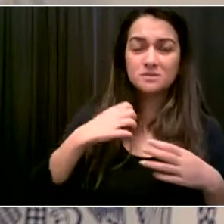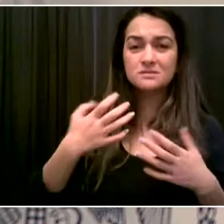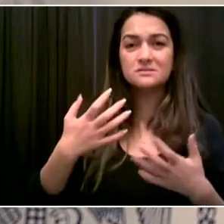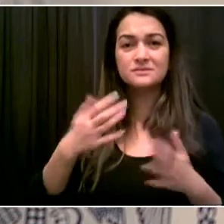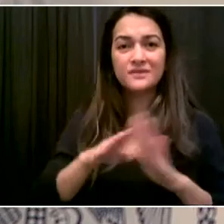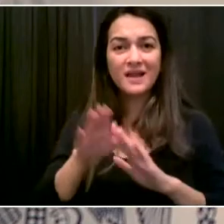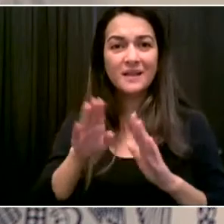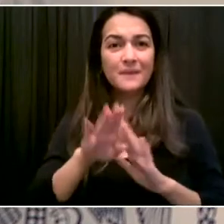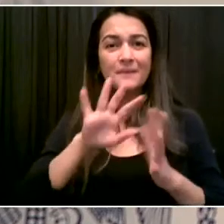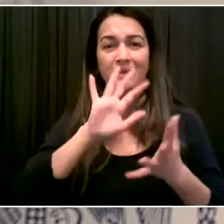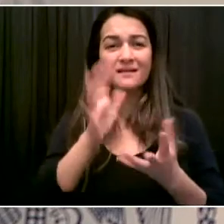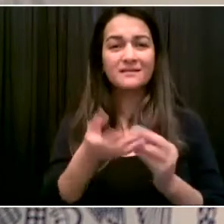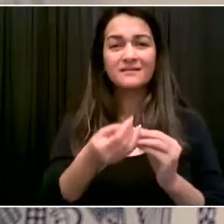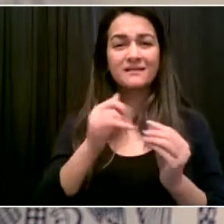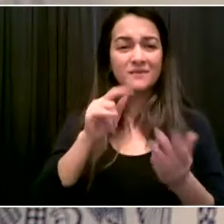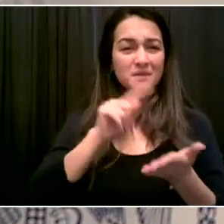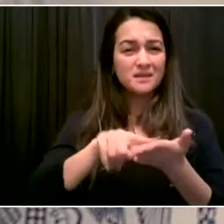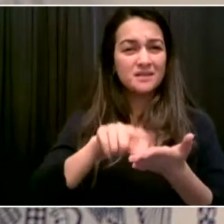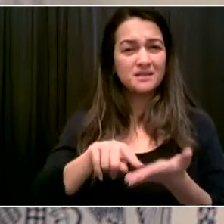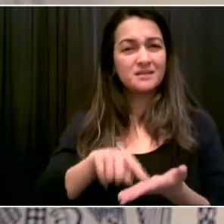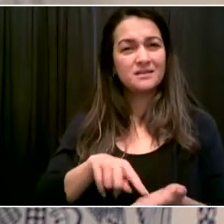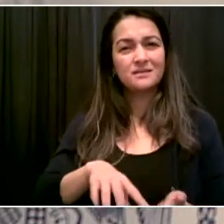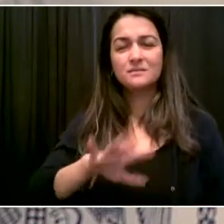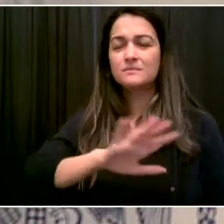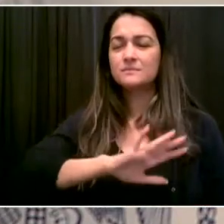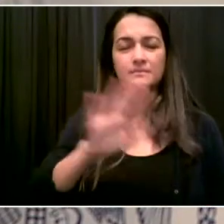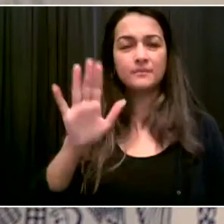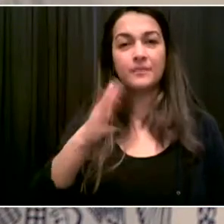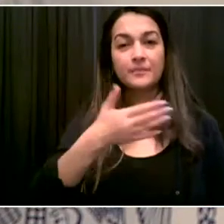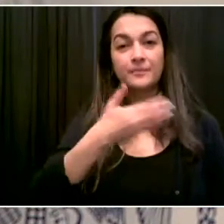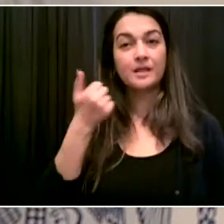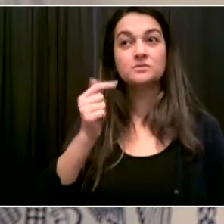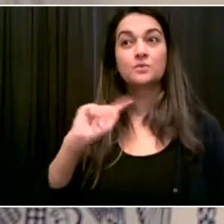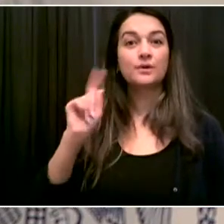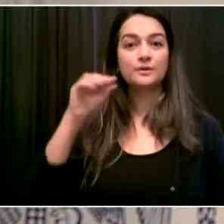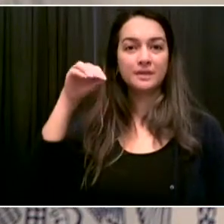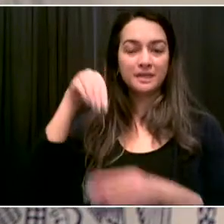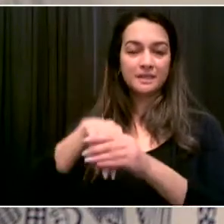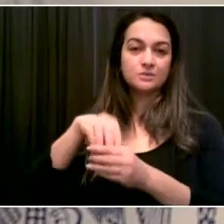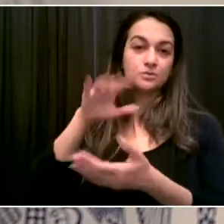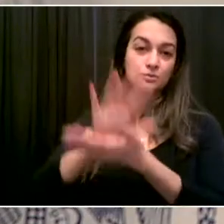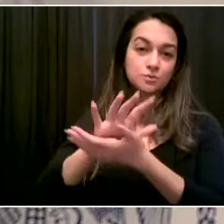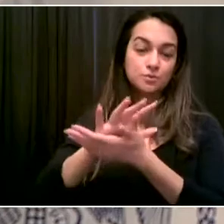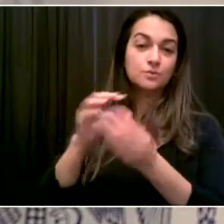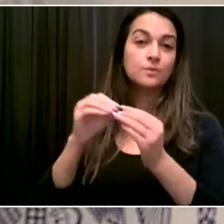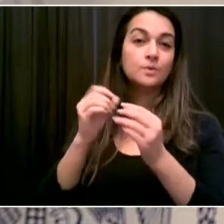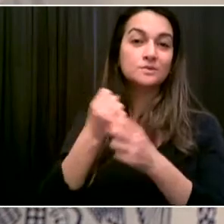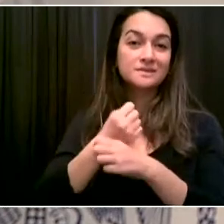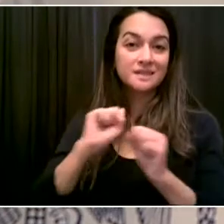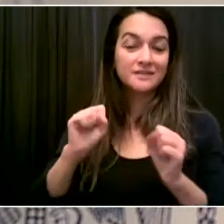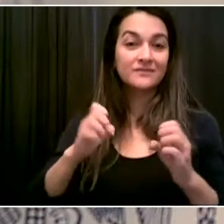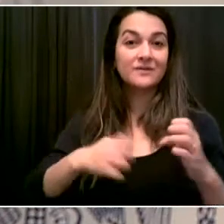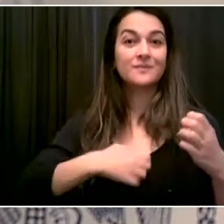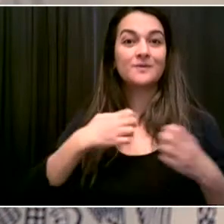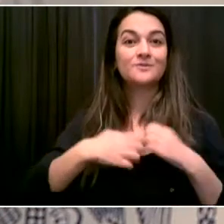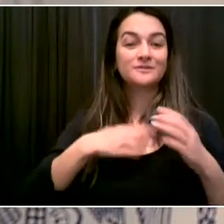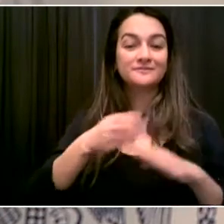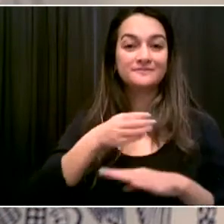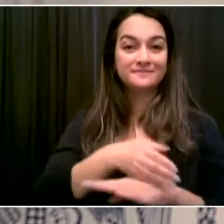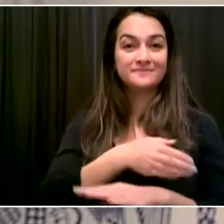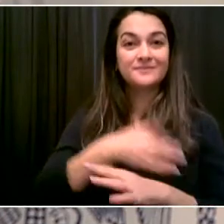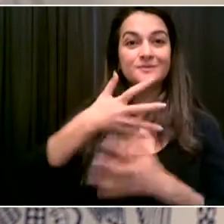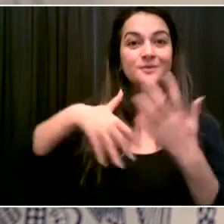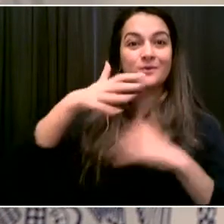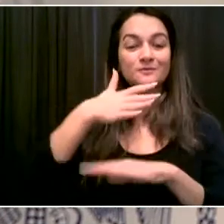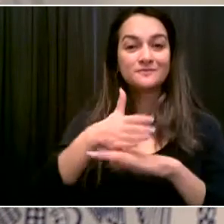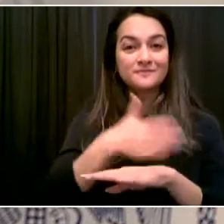it safely. We're going to keep vaccinating young people right up to the beginning of school, even after the beginning of school. Whenever we can get someone to